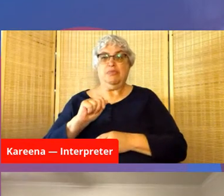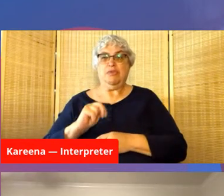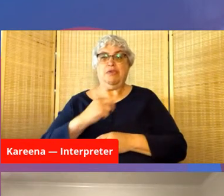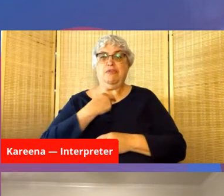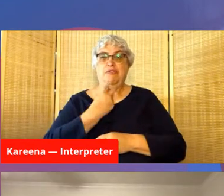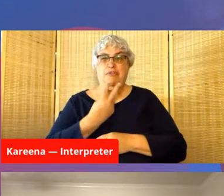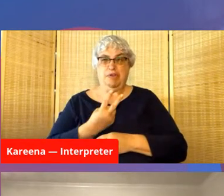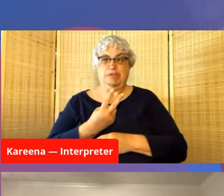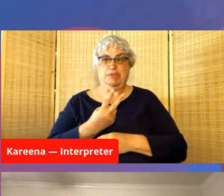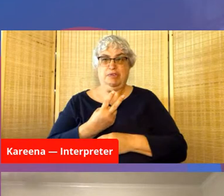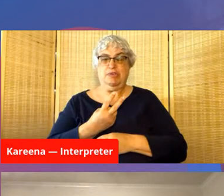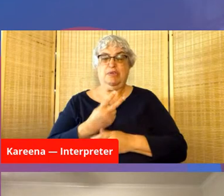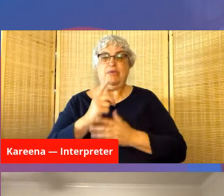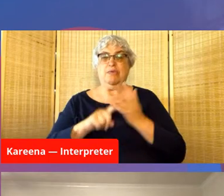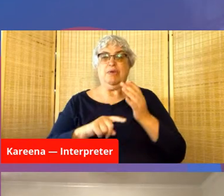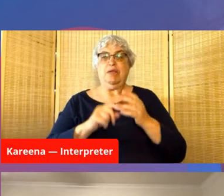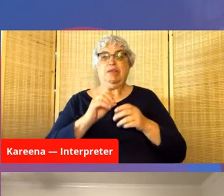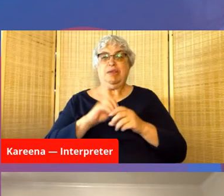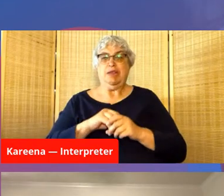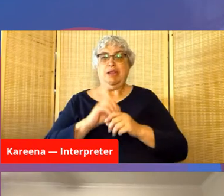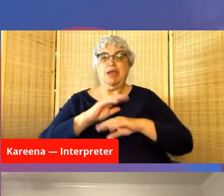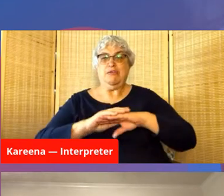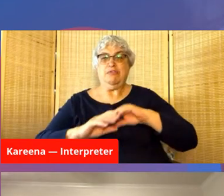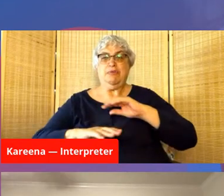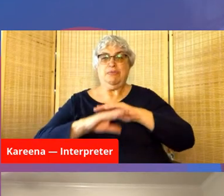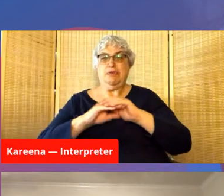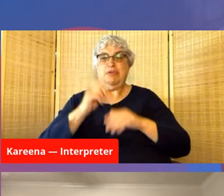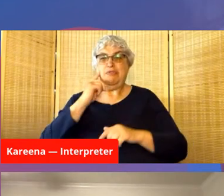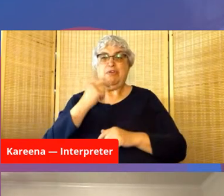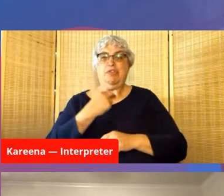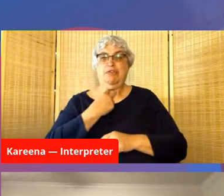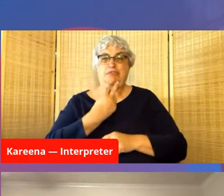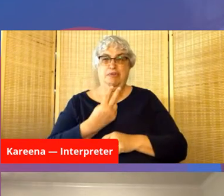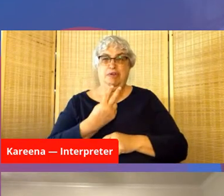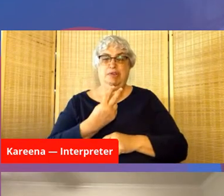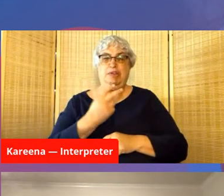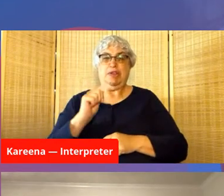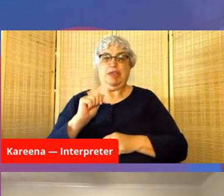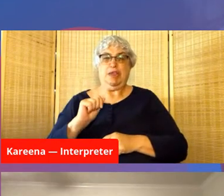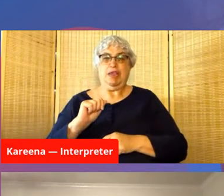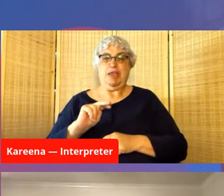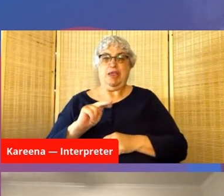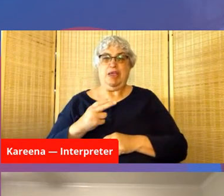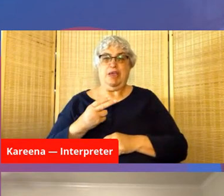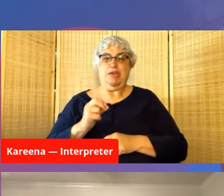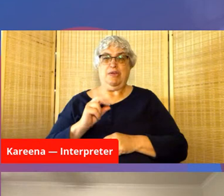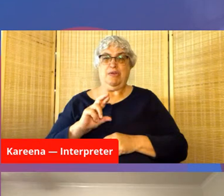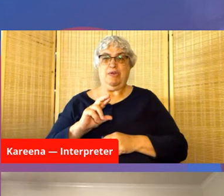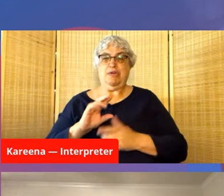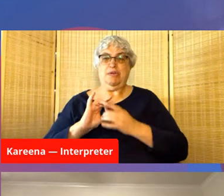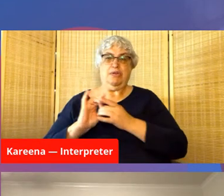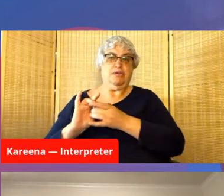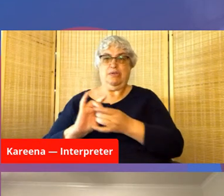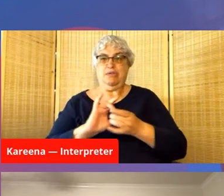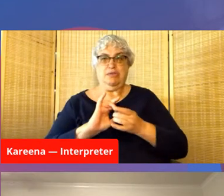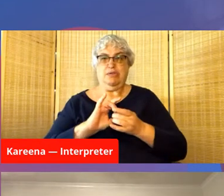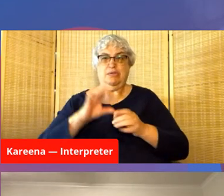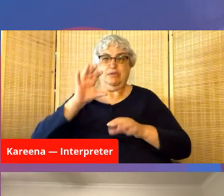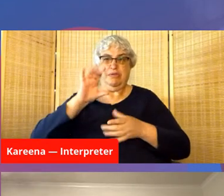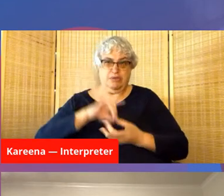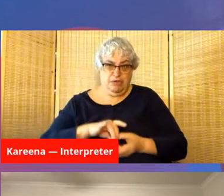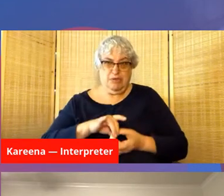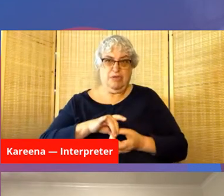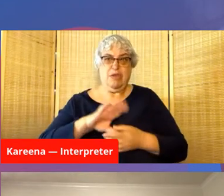and what lies naturally and comfortably for the voice anchors all of the repertoire that we heard tonight. And that's, I